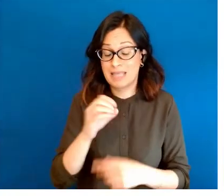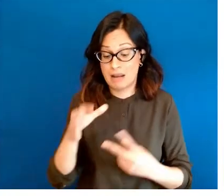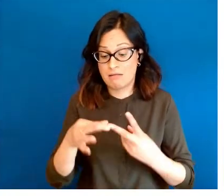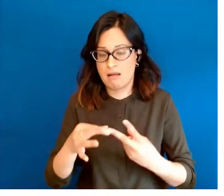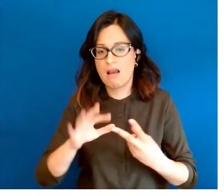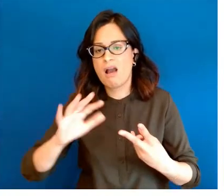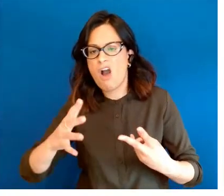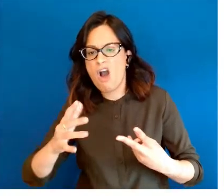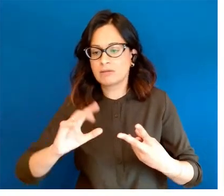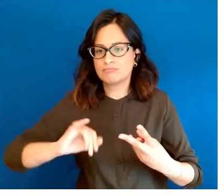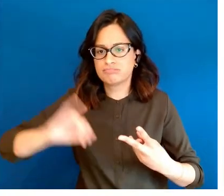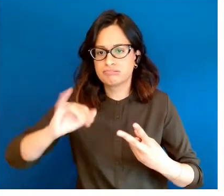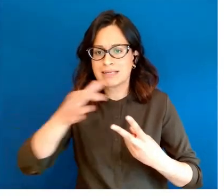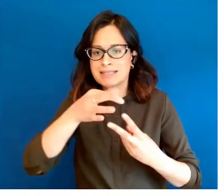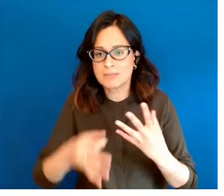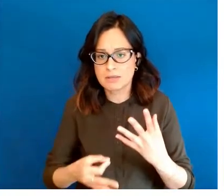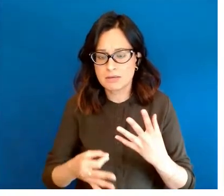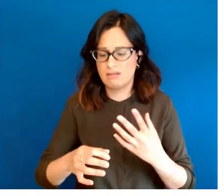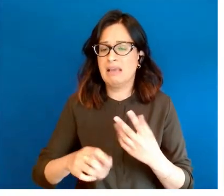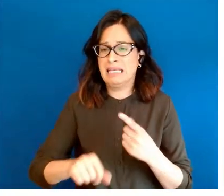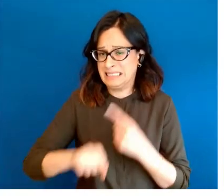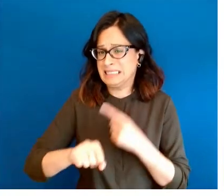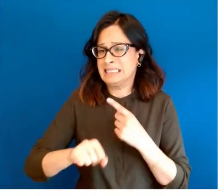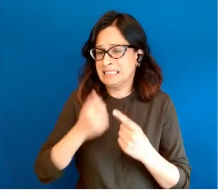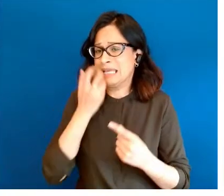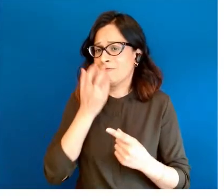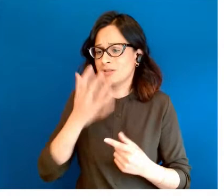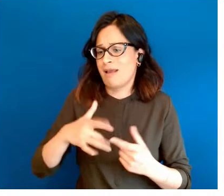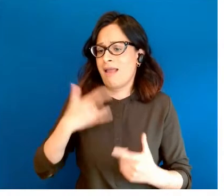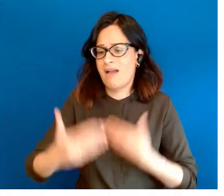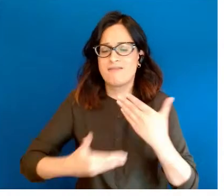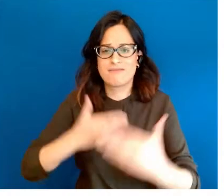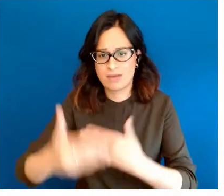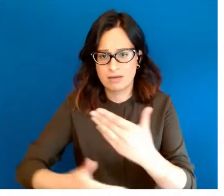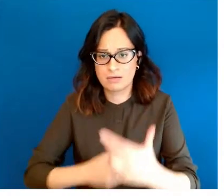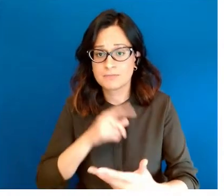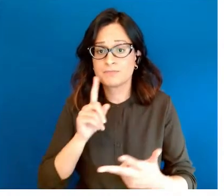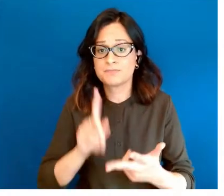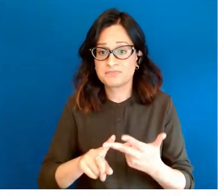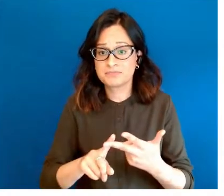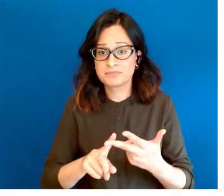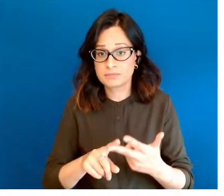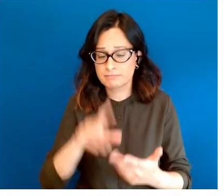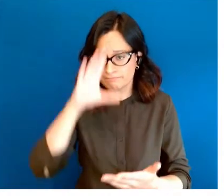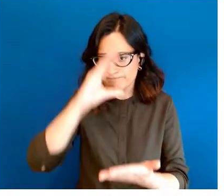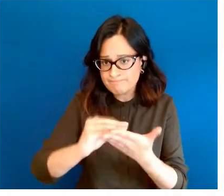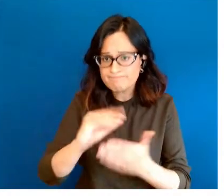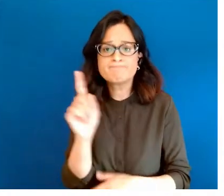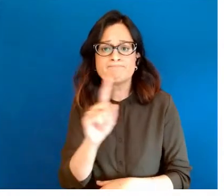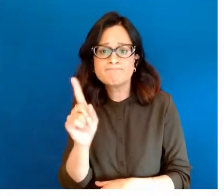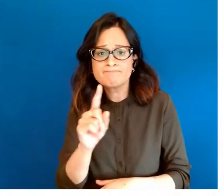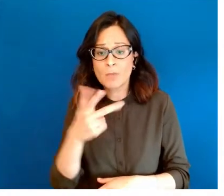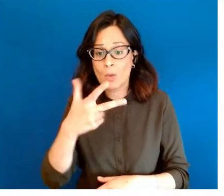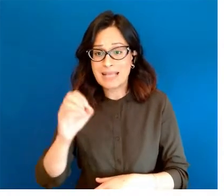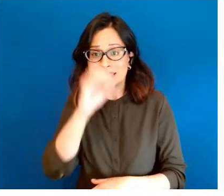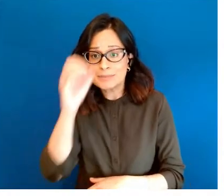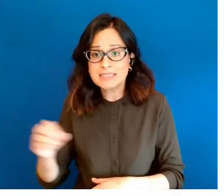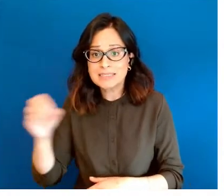severe symptoms impacting on their daily life. Note that nearly 80% of